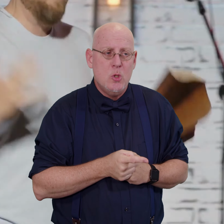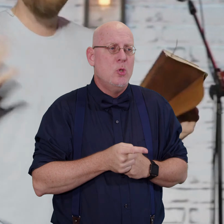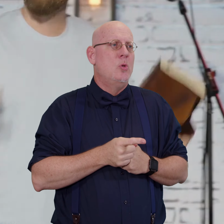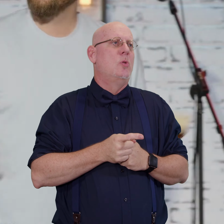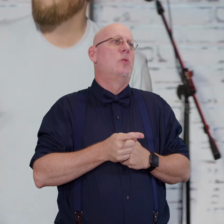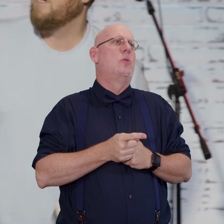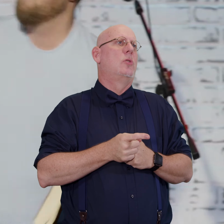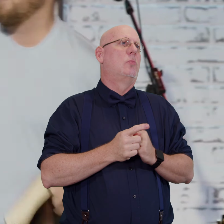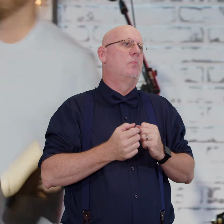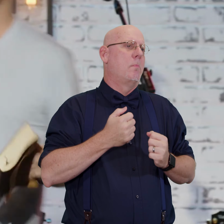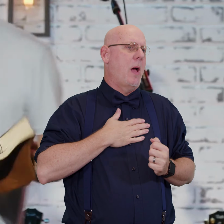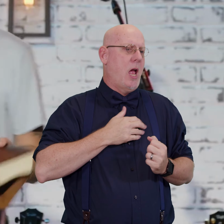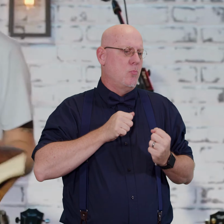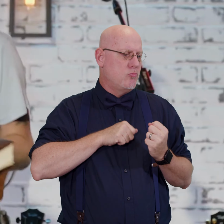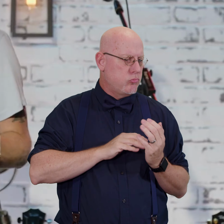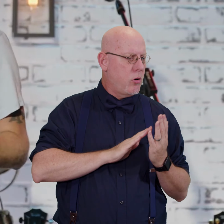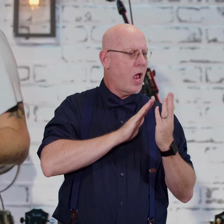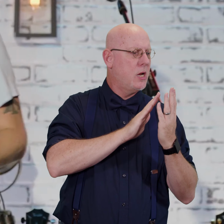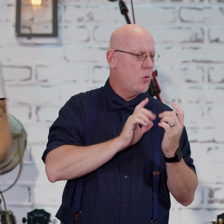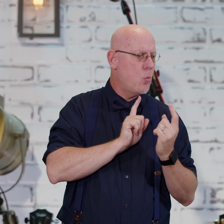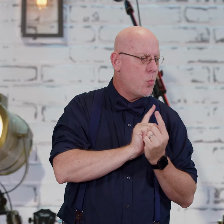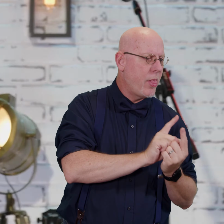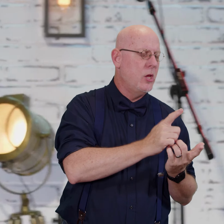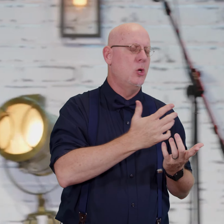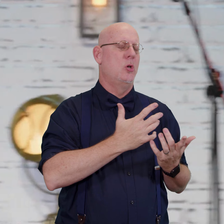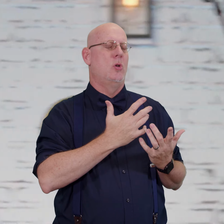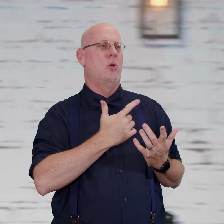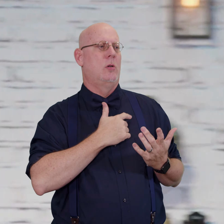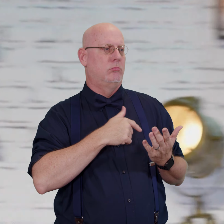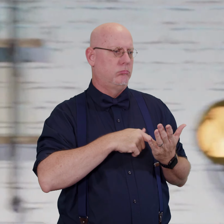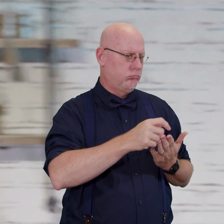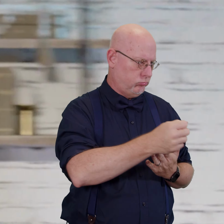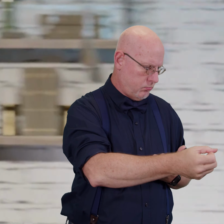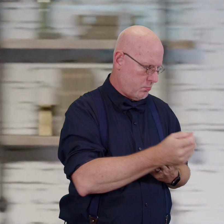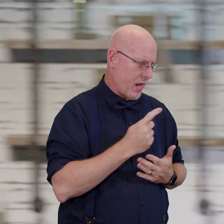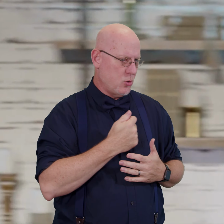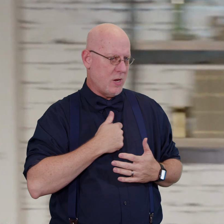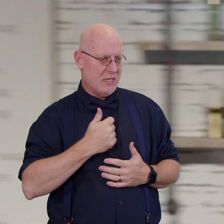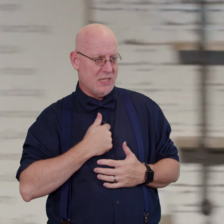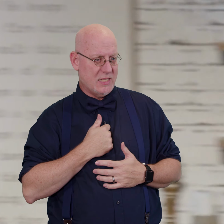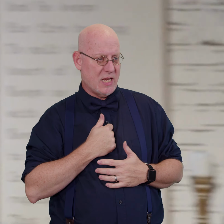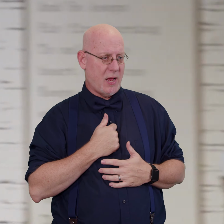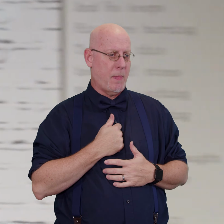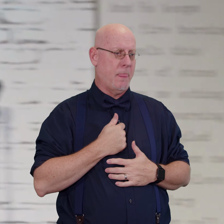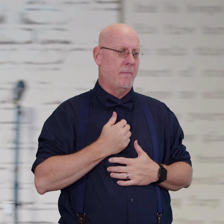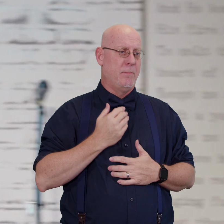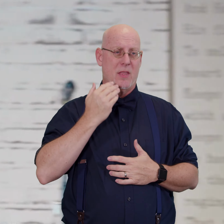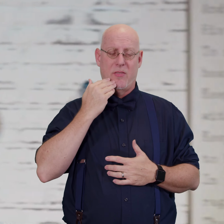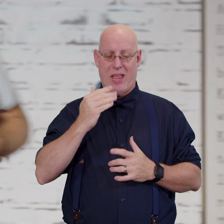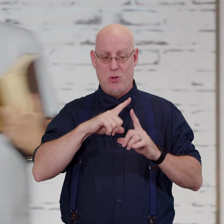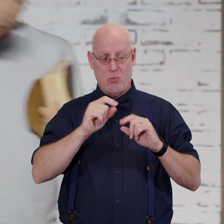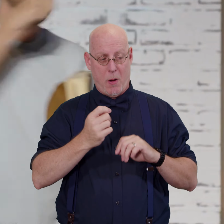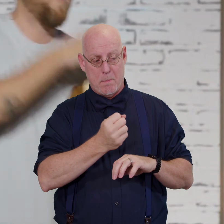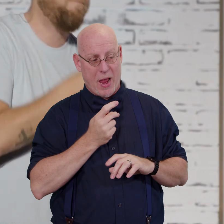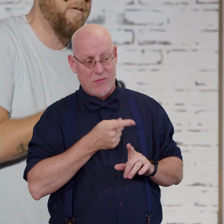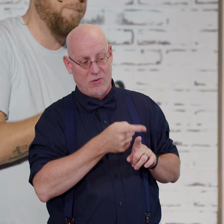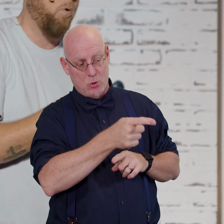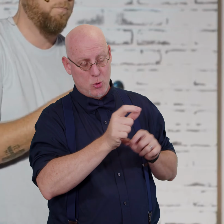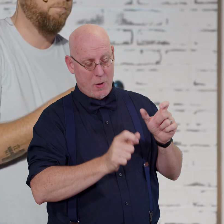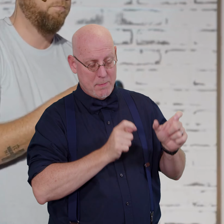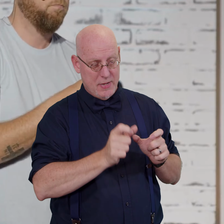when I would manifest my presence to you, when I would redeem you back to myself, the thank you card that I get back from you,